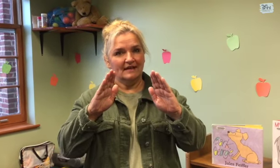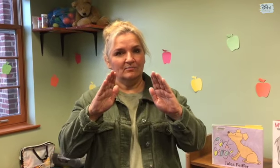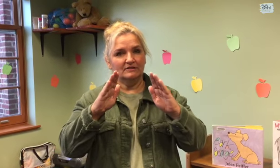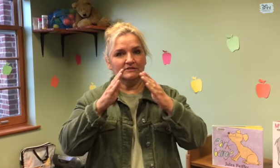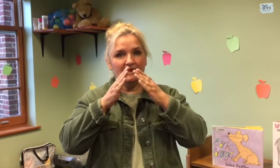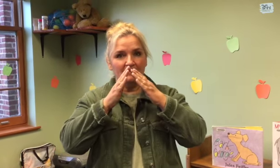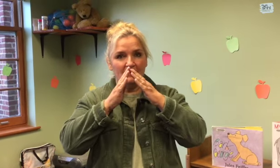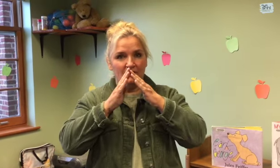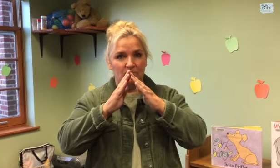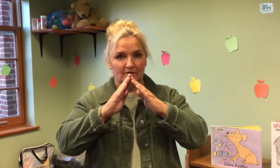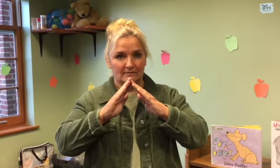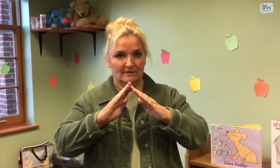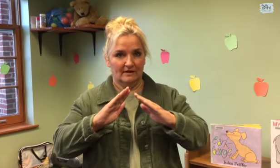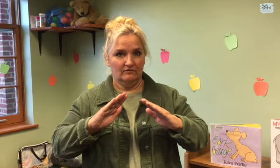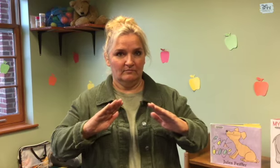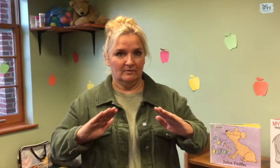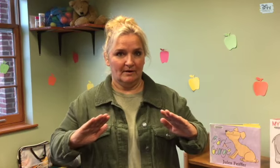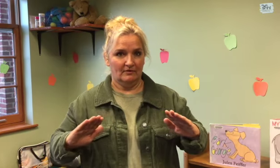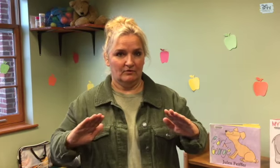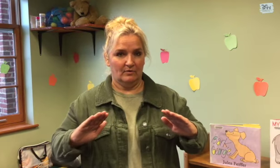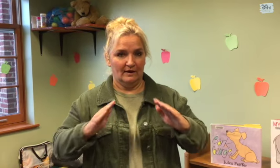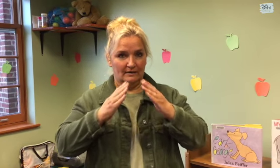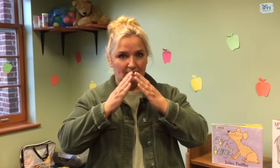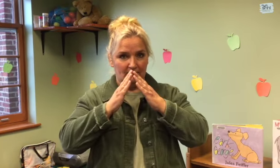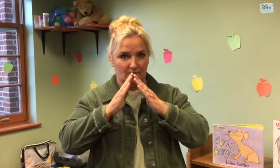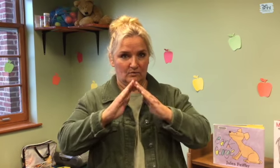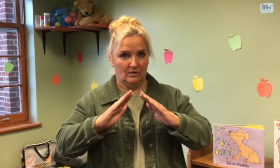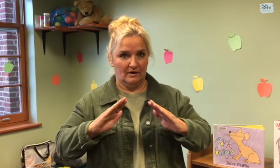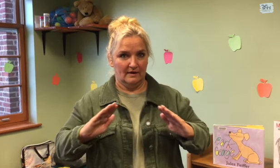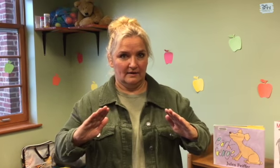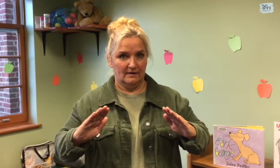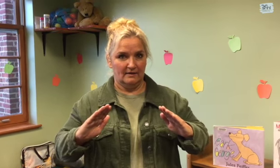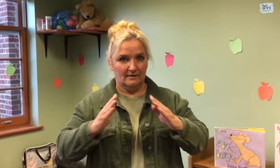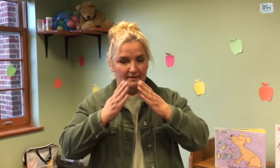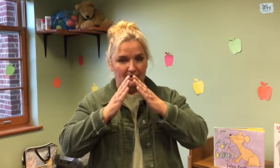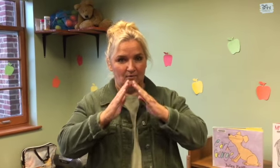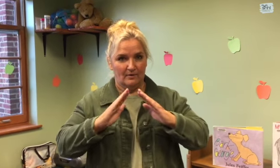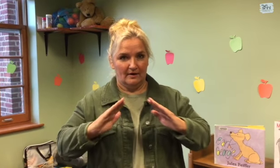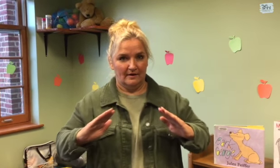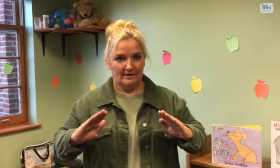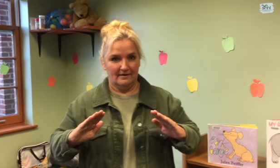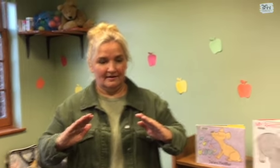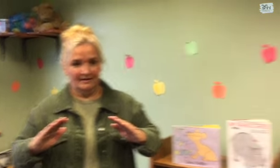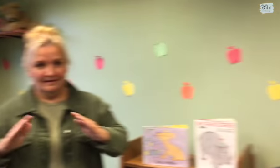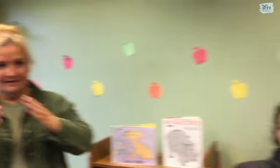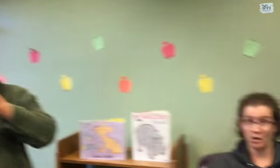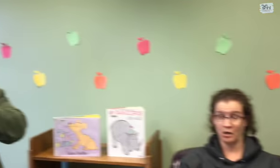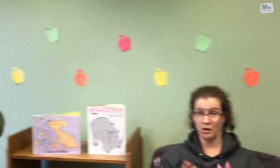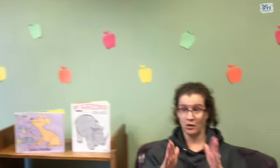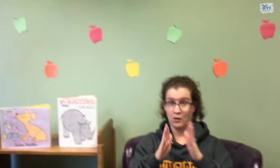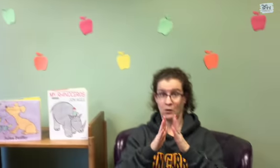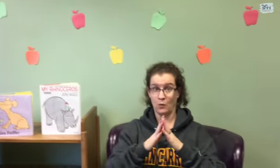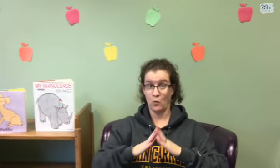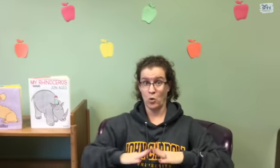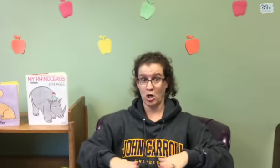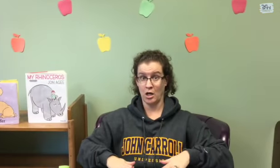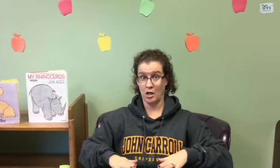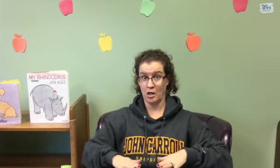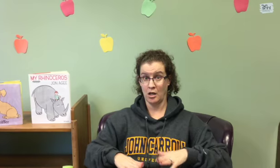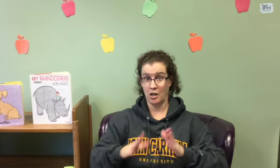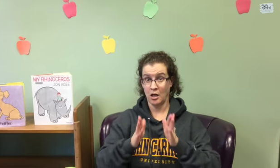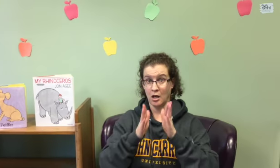hands, kind of pinched together, and you bring them down from your mouth. Quiet. I should learn that one. There's Miss